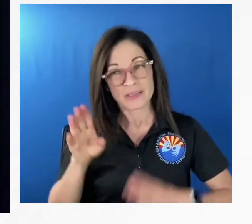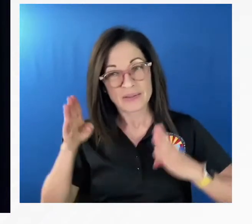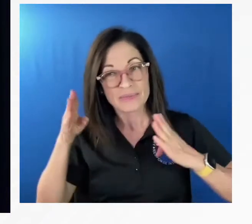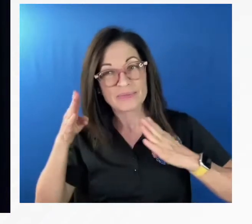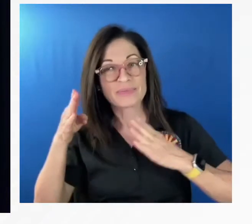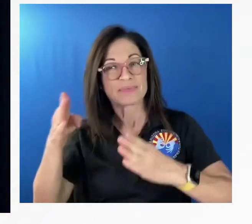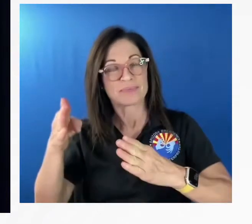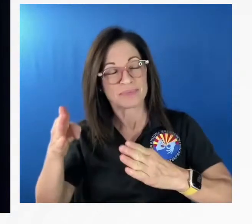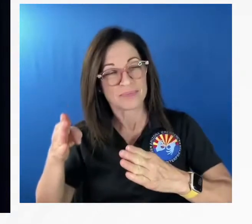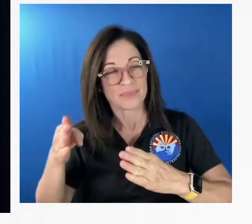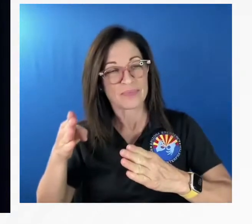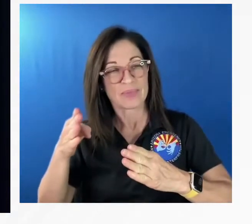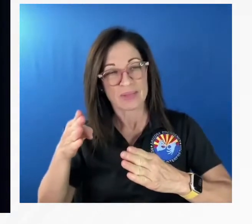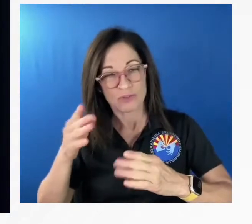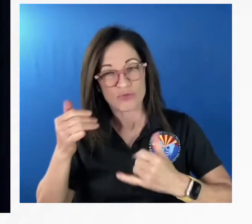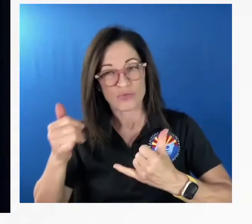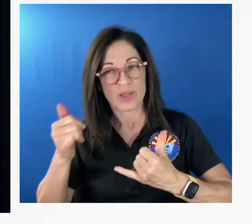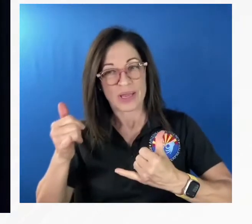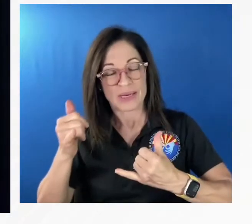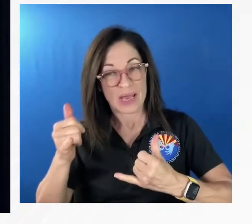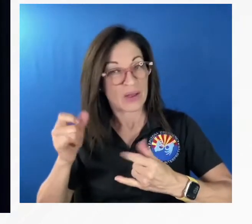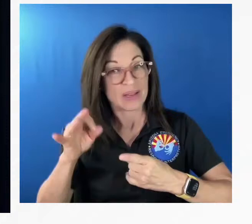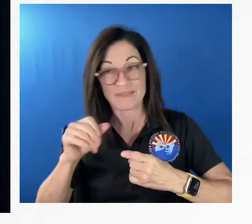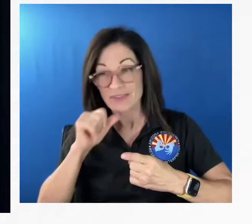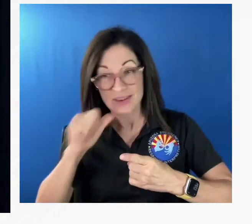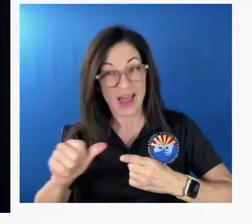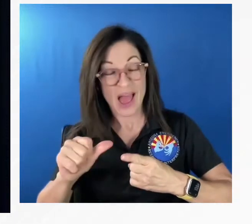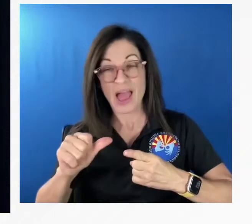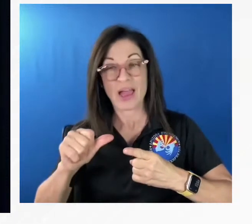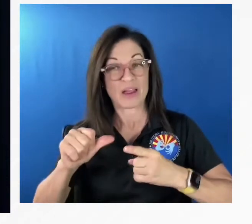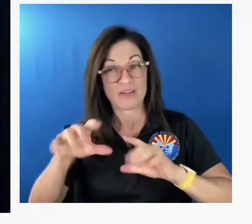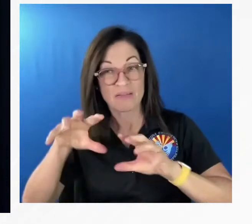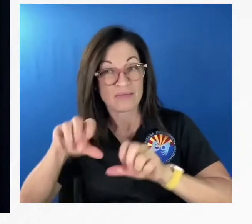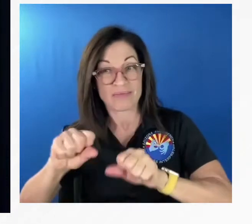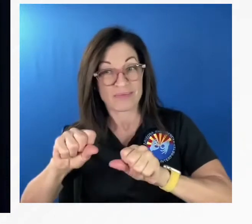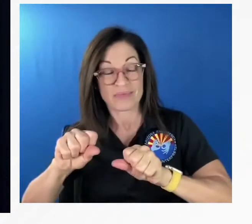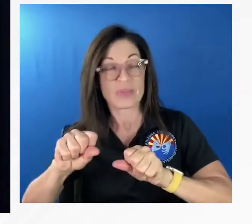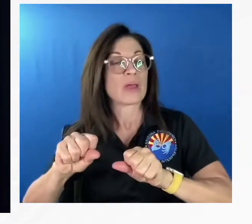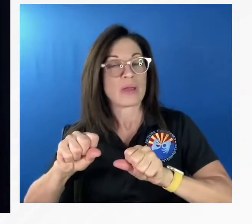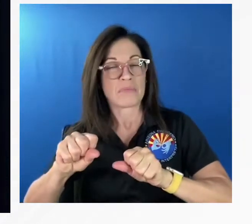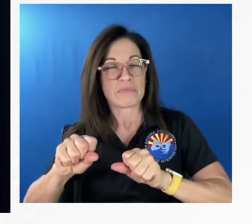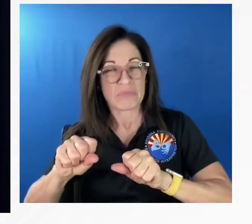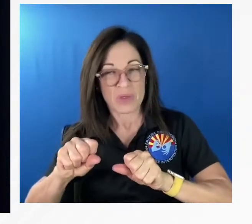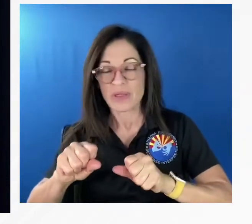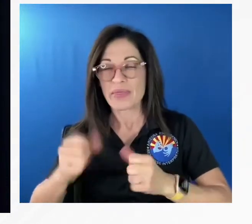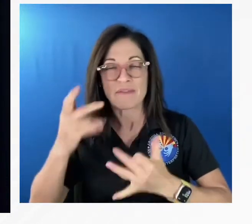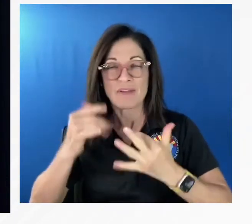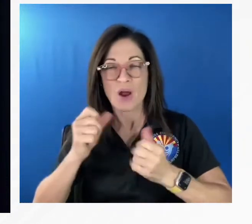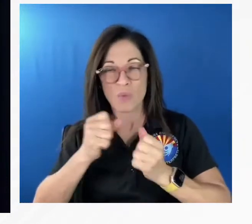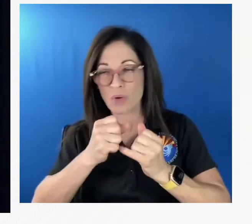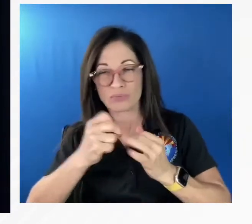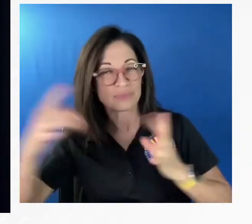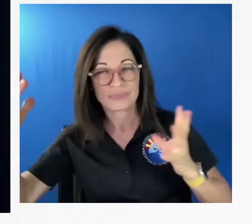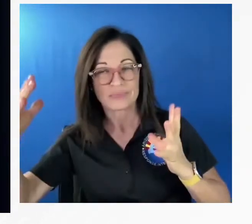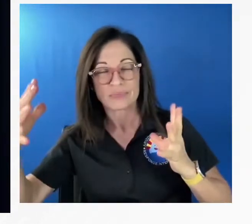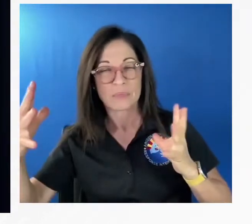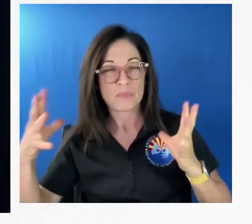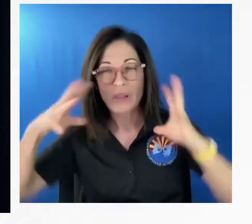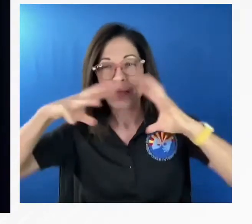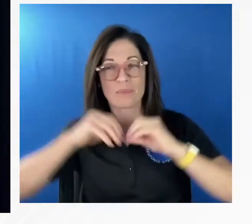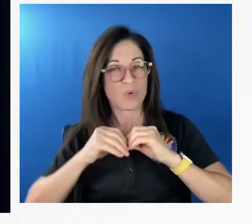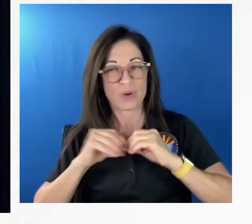strategy through here, then the fire really isn't going to get a whole lot bigger acreage-wise. We'll have